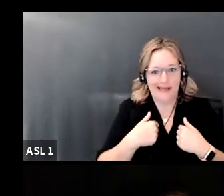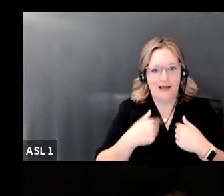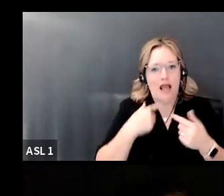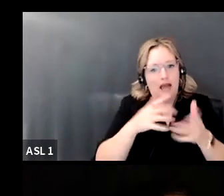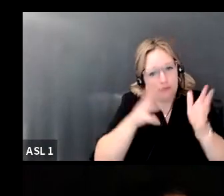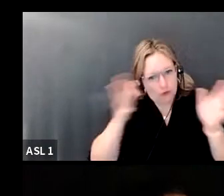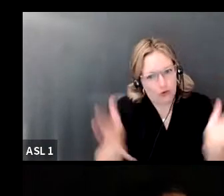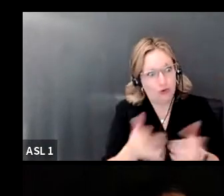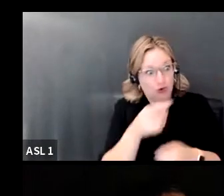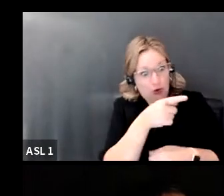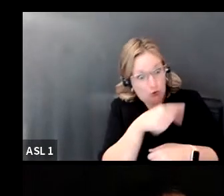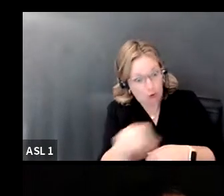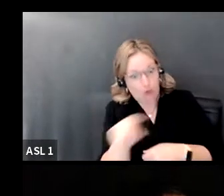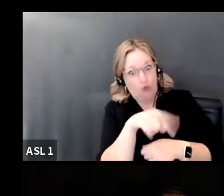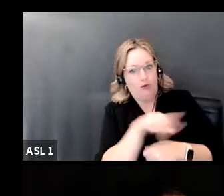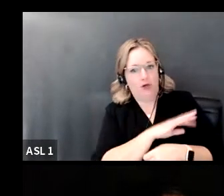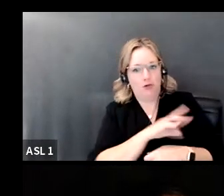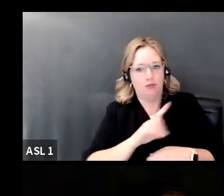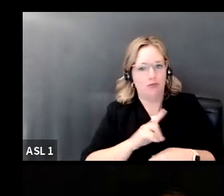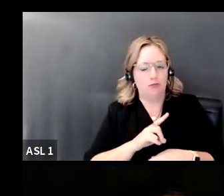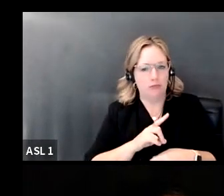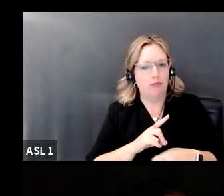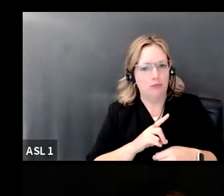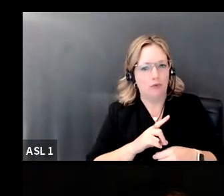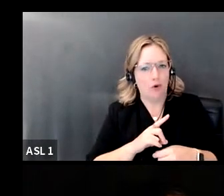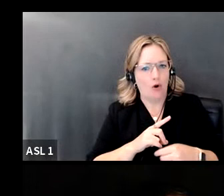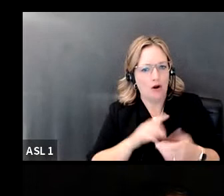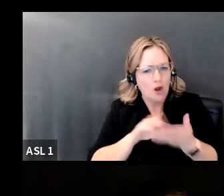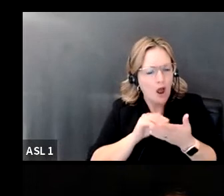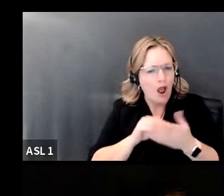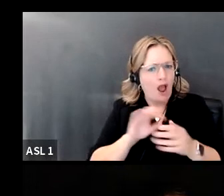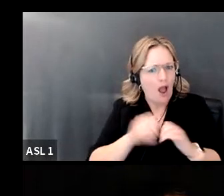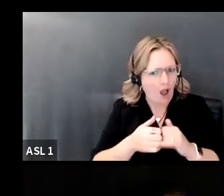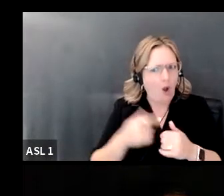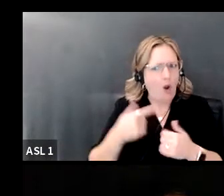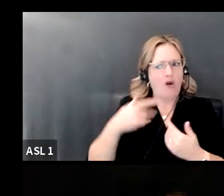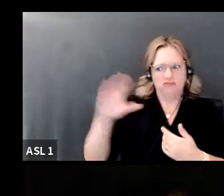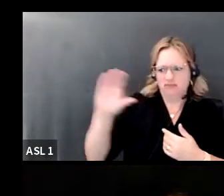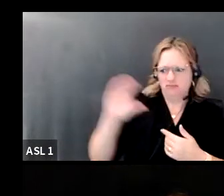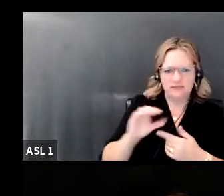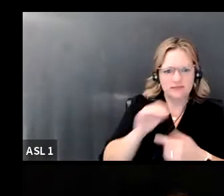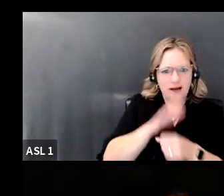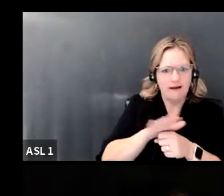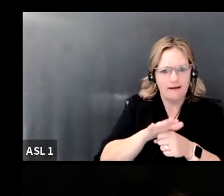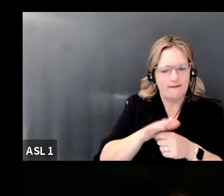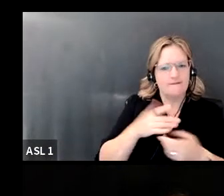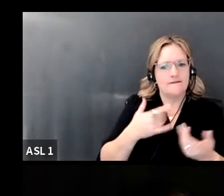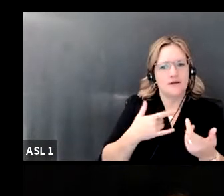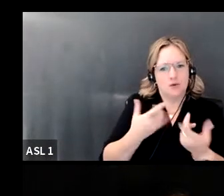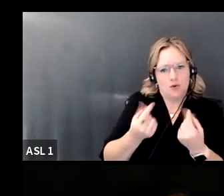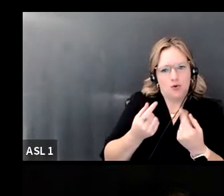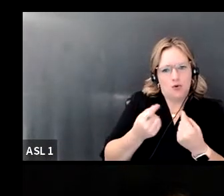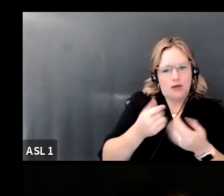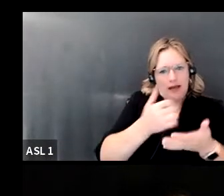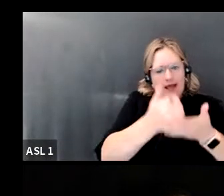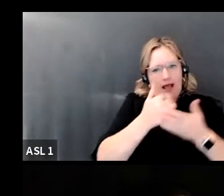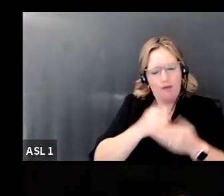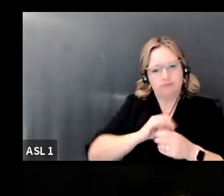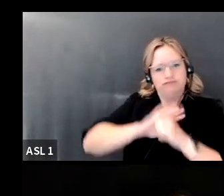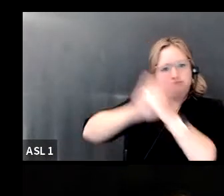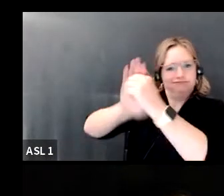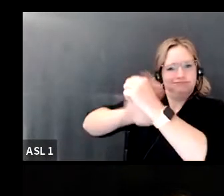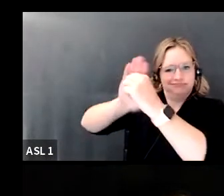the board to become more informed about those pressures and more involved in seeking to rectify that the provincial